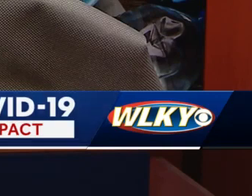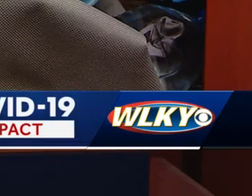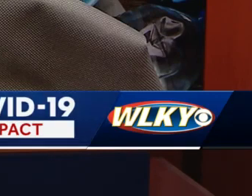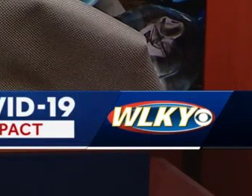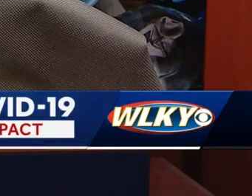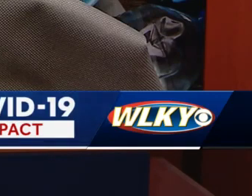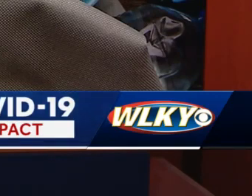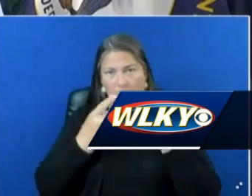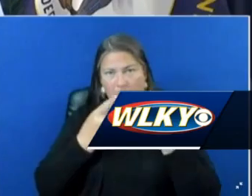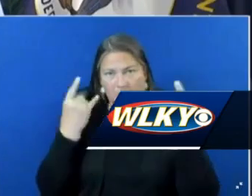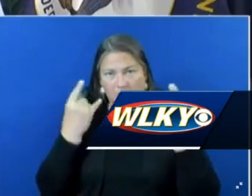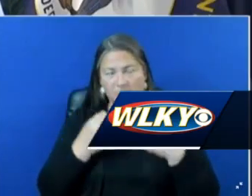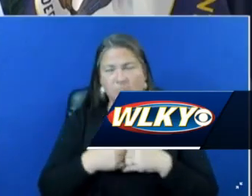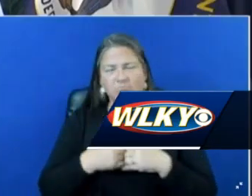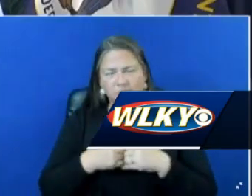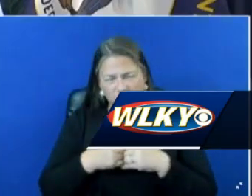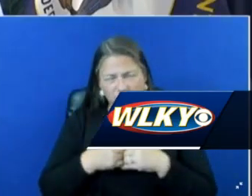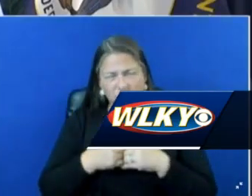today.